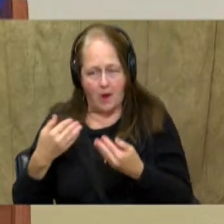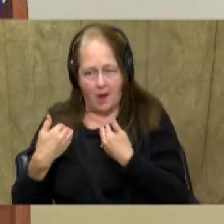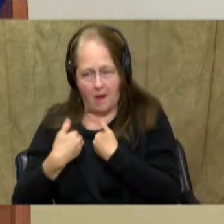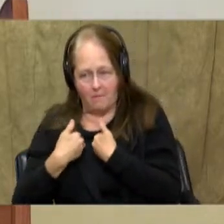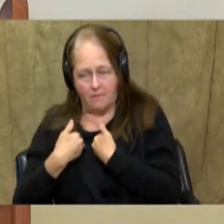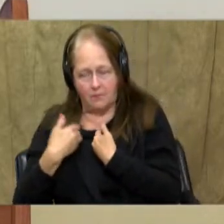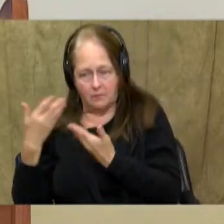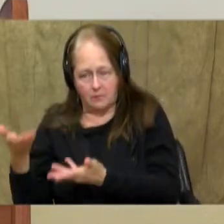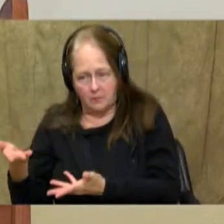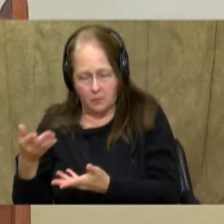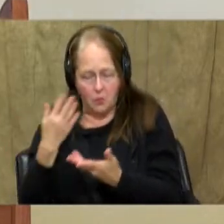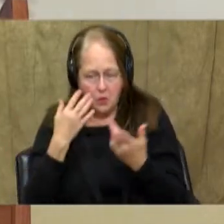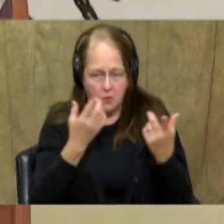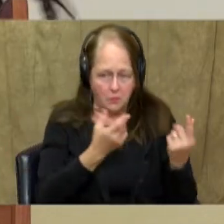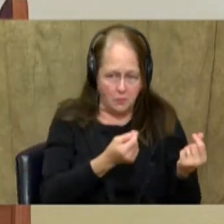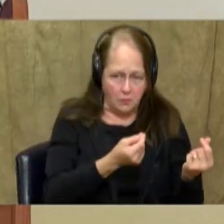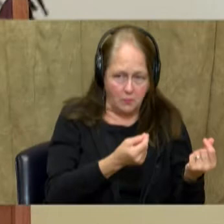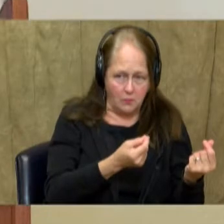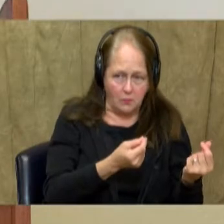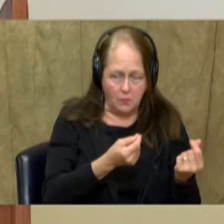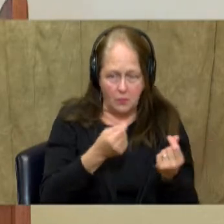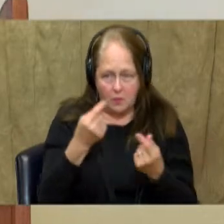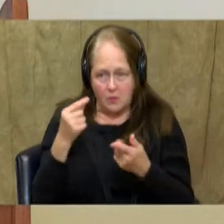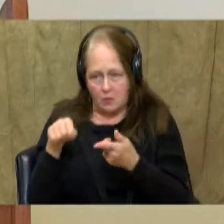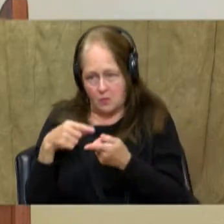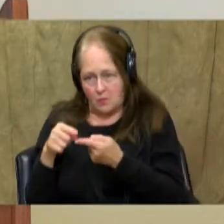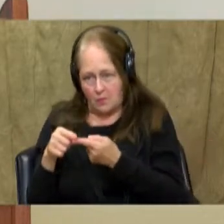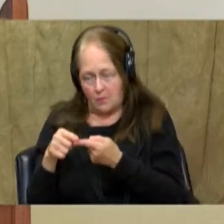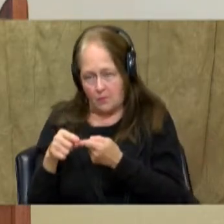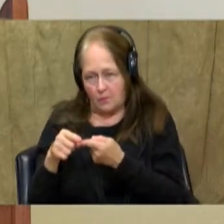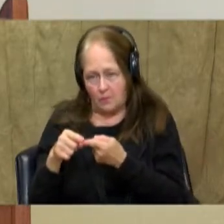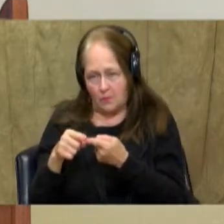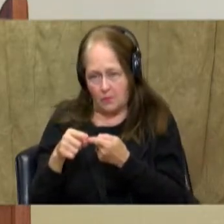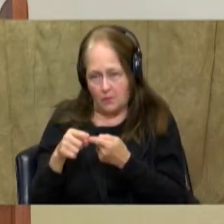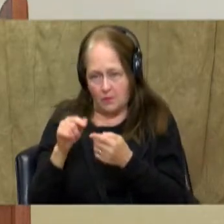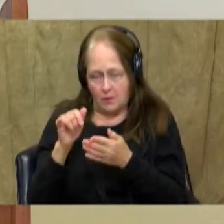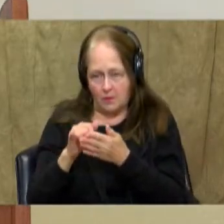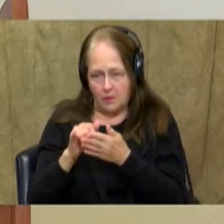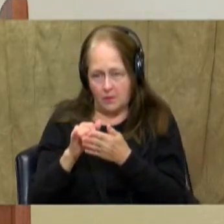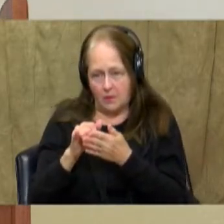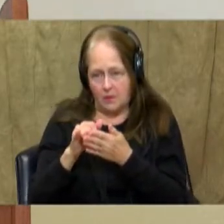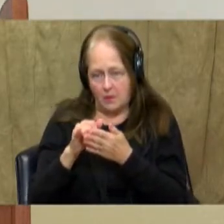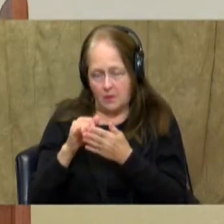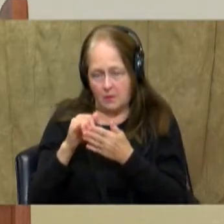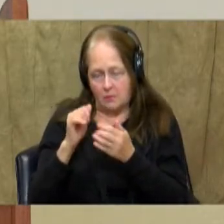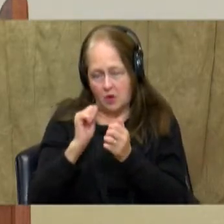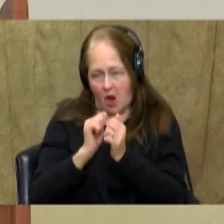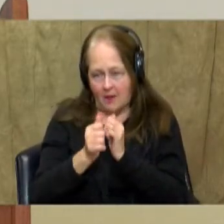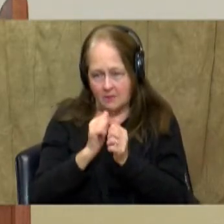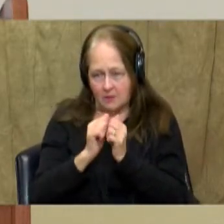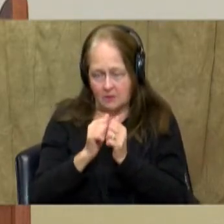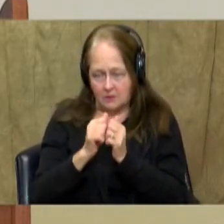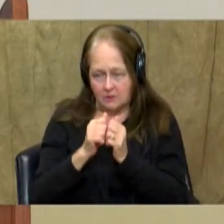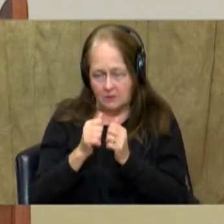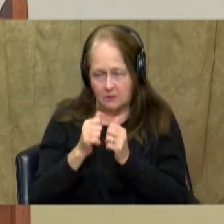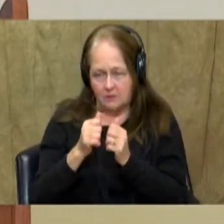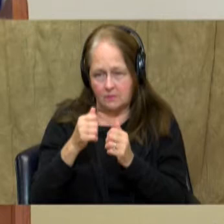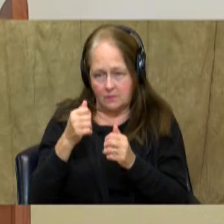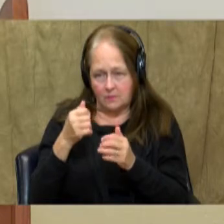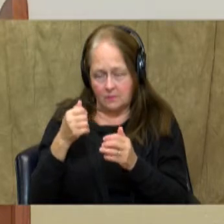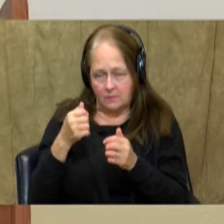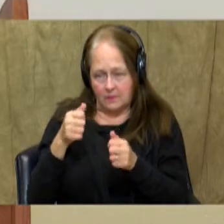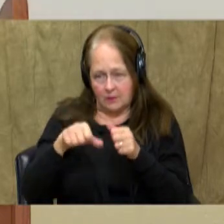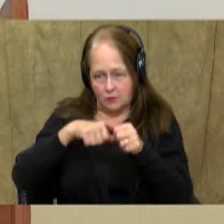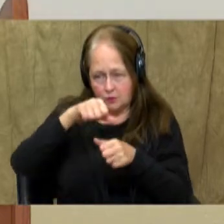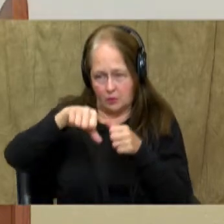we. What are you going to do? What are you going to do? It's sort of like a wolfing contest. All right.